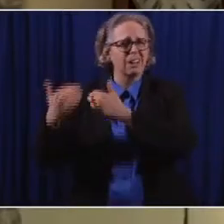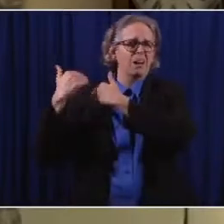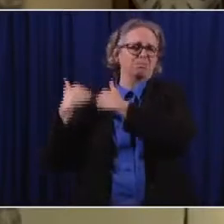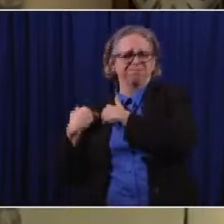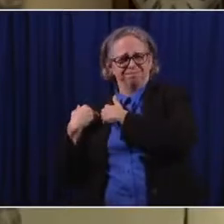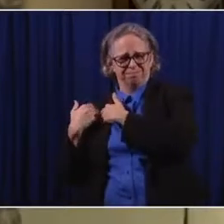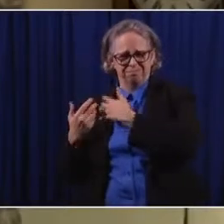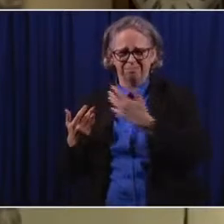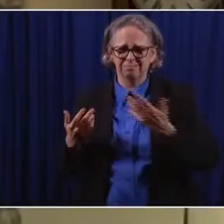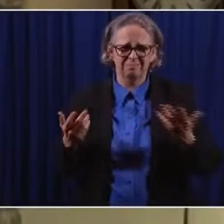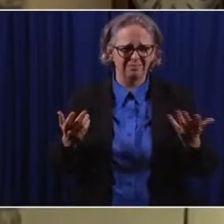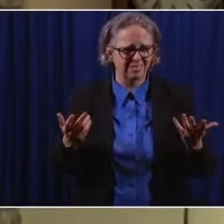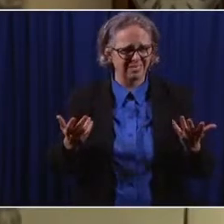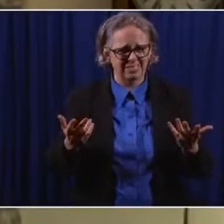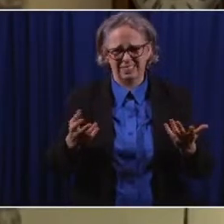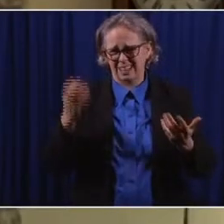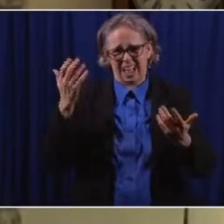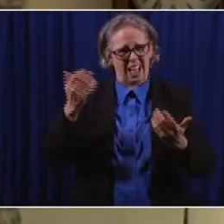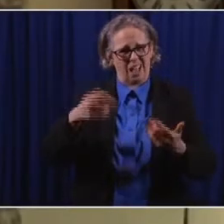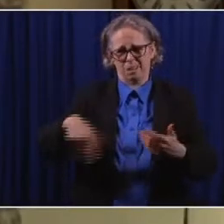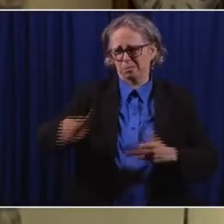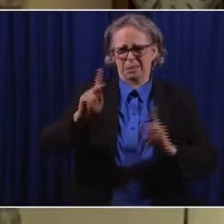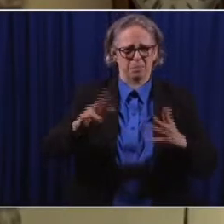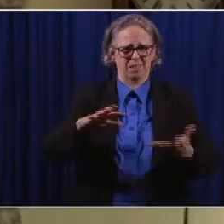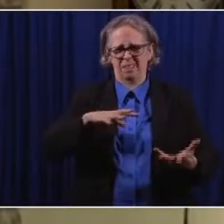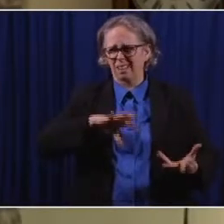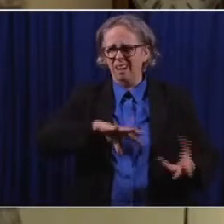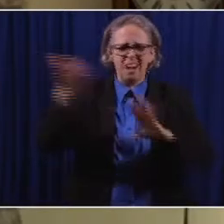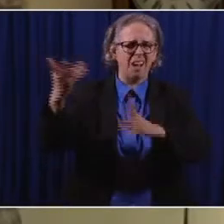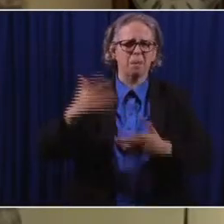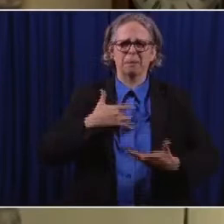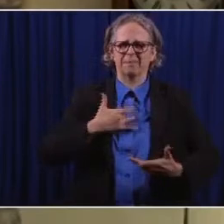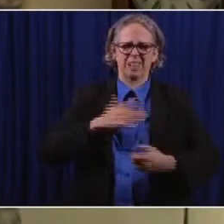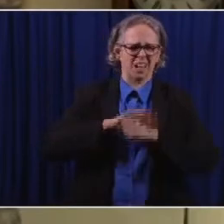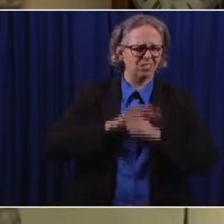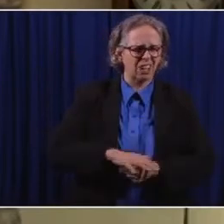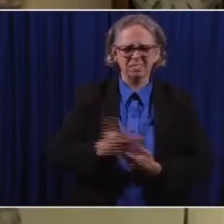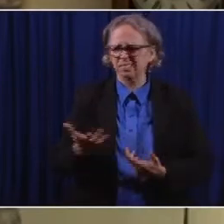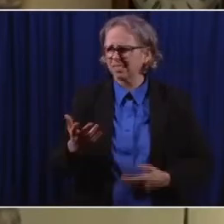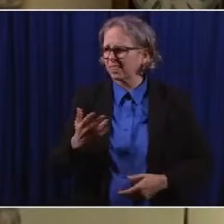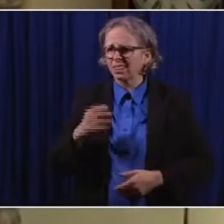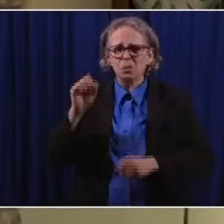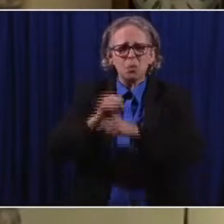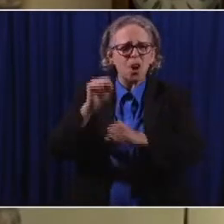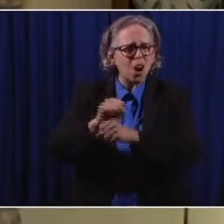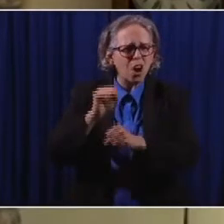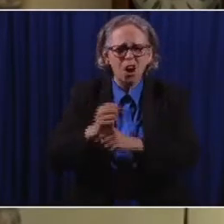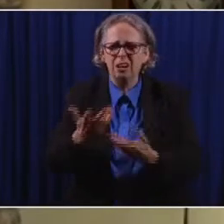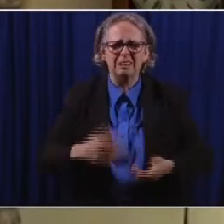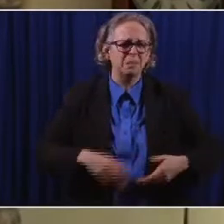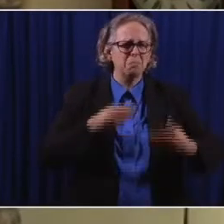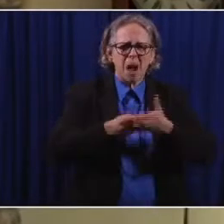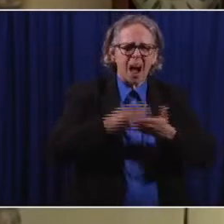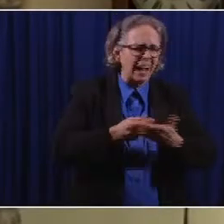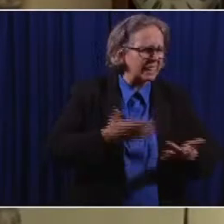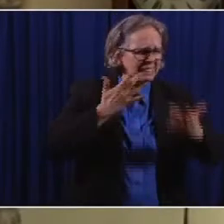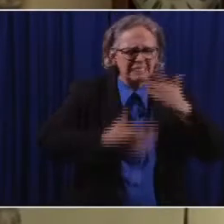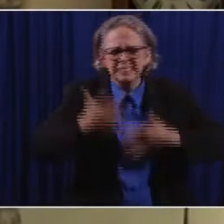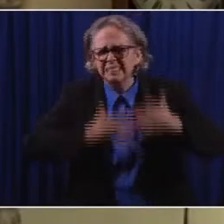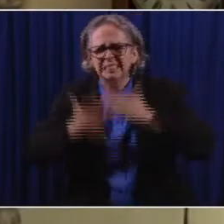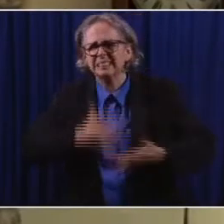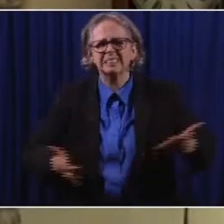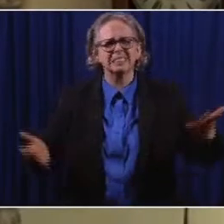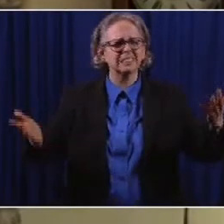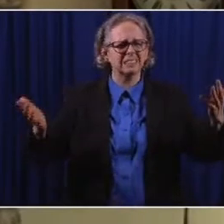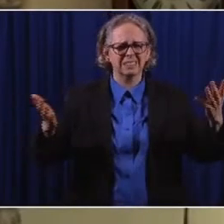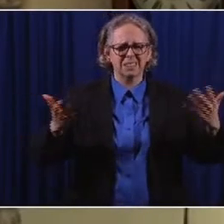is a tough time. We have some people who are unemployed. We have people who, don't want to wear a